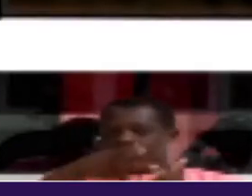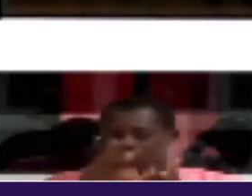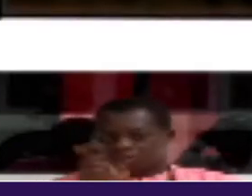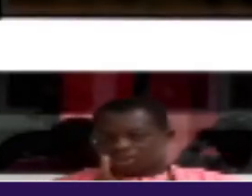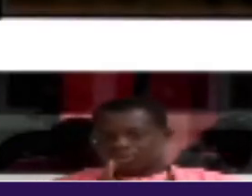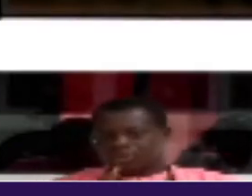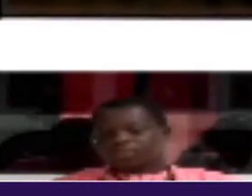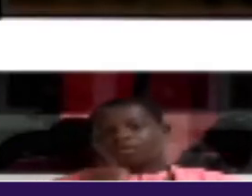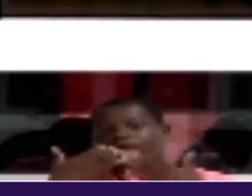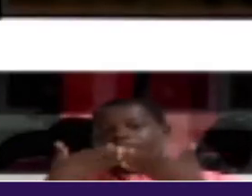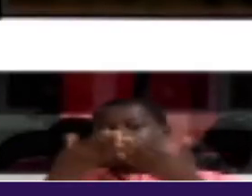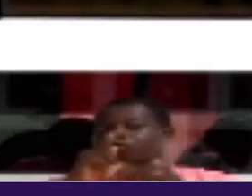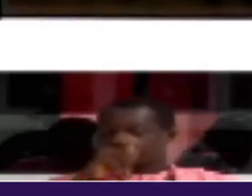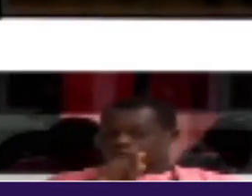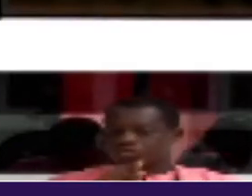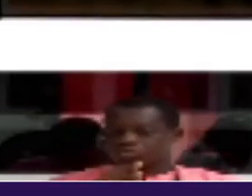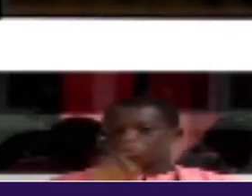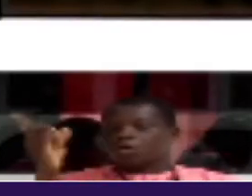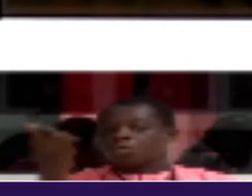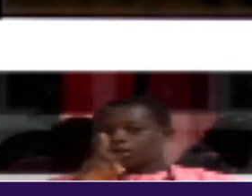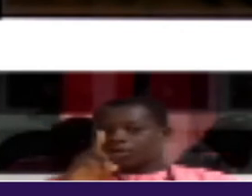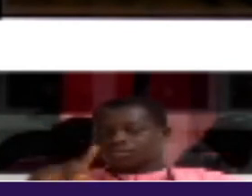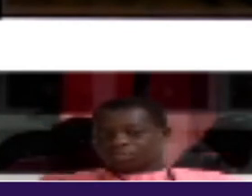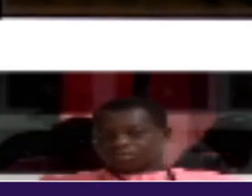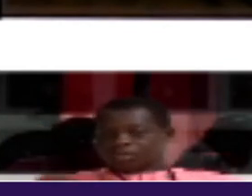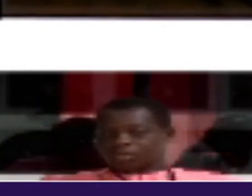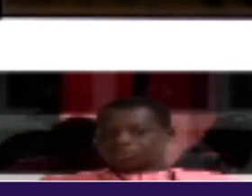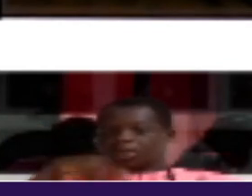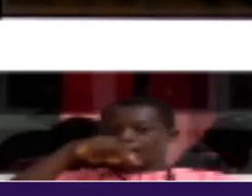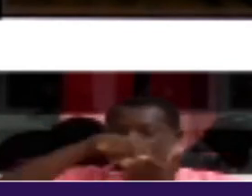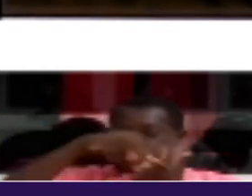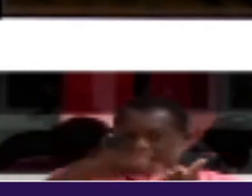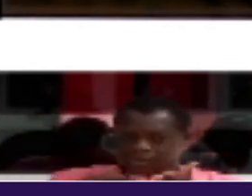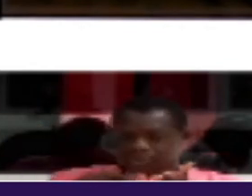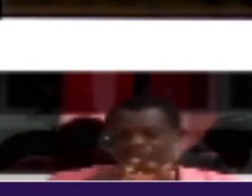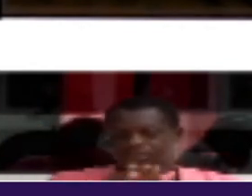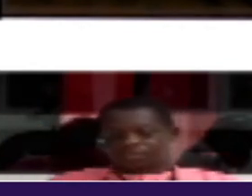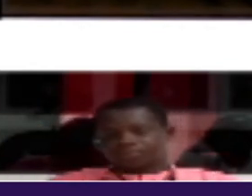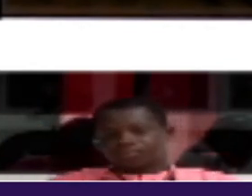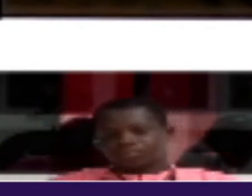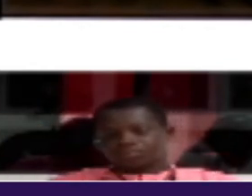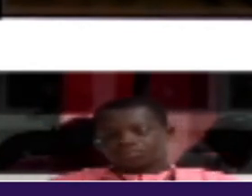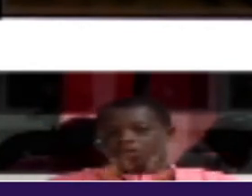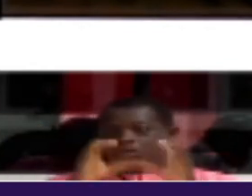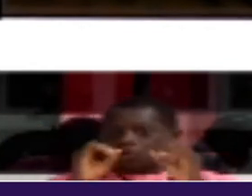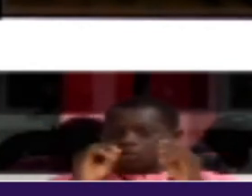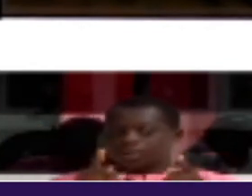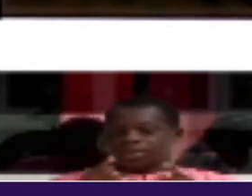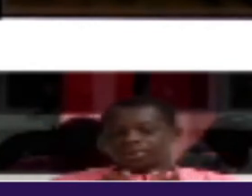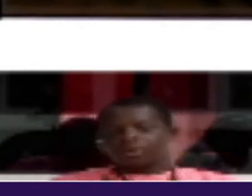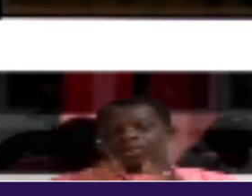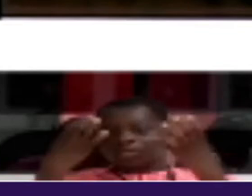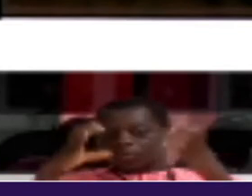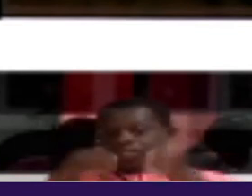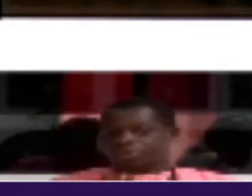Sorry? Did he tell you what preparation meant? Okay, the problem was that I was